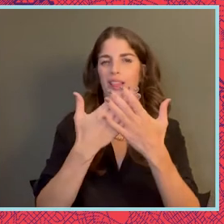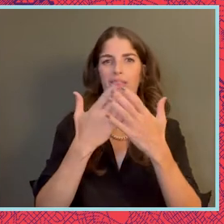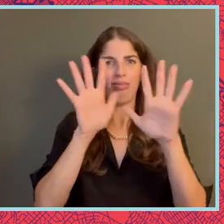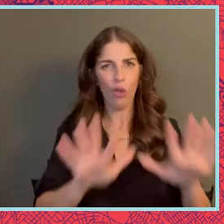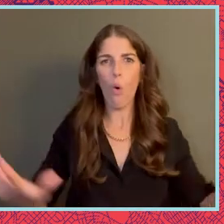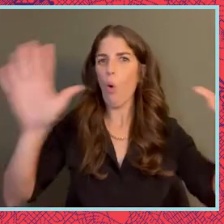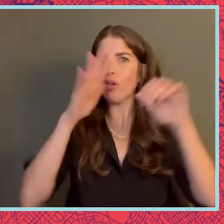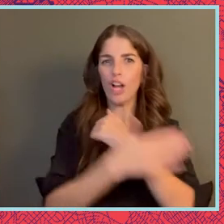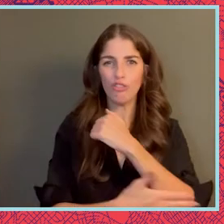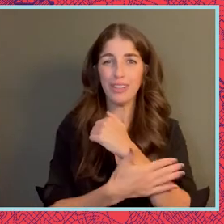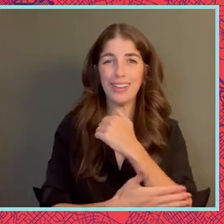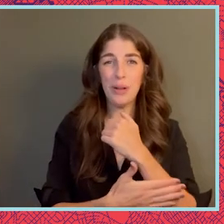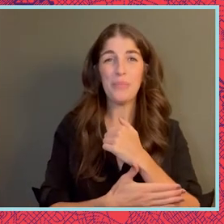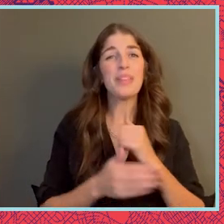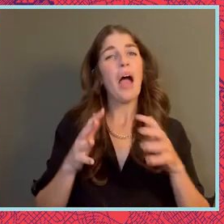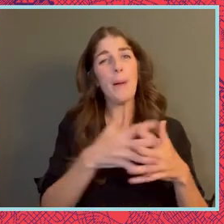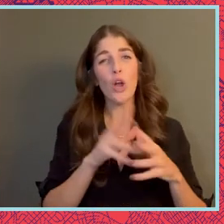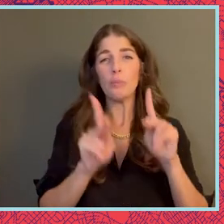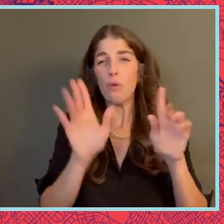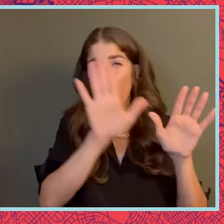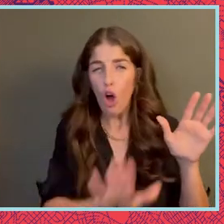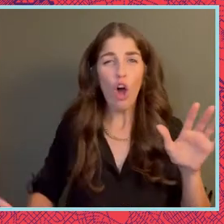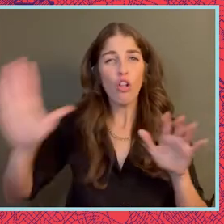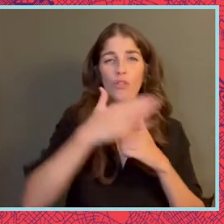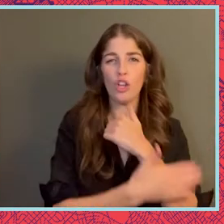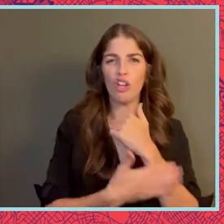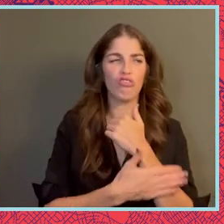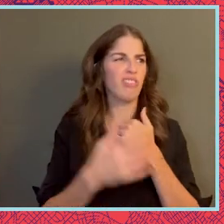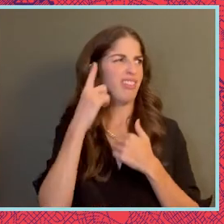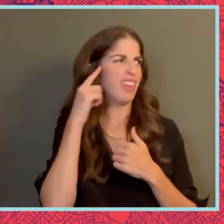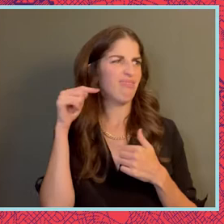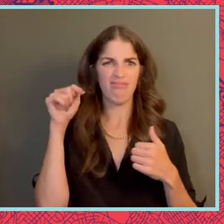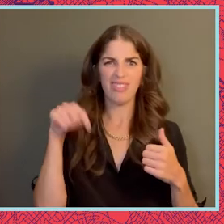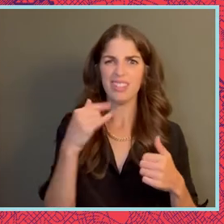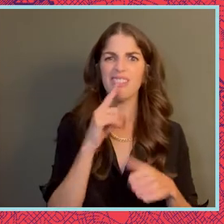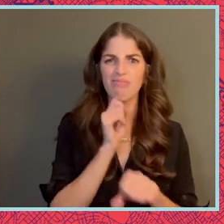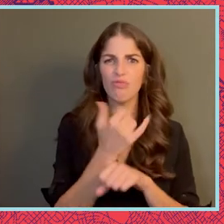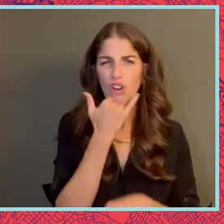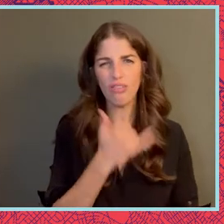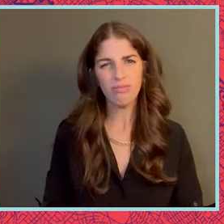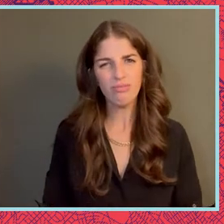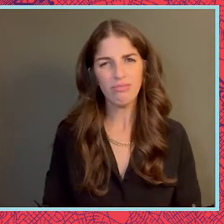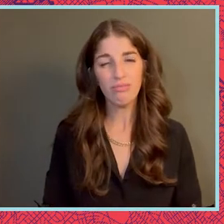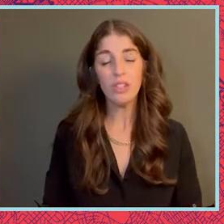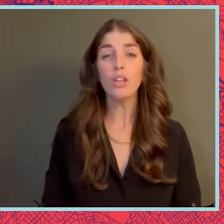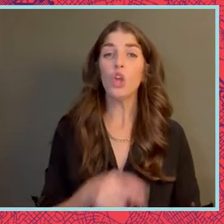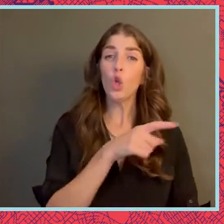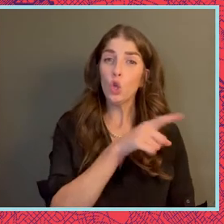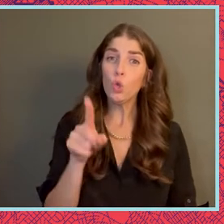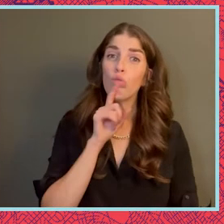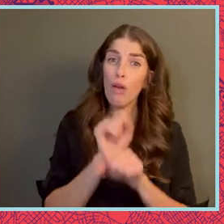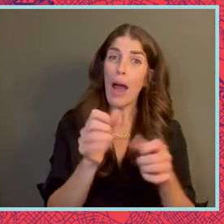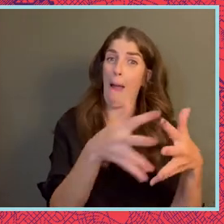from all ends of our country. That there are Americans all across the country saying that this is wrong. That there are American citizens